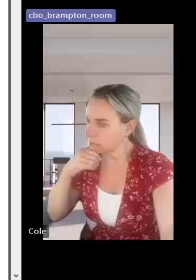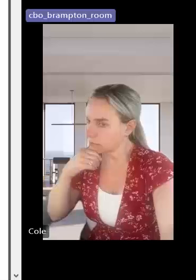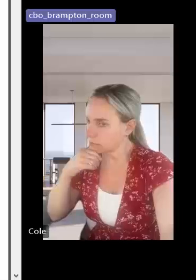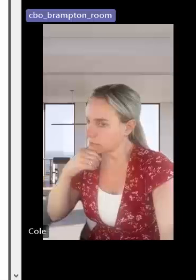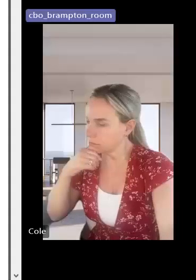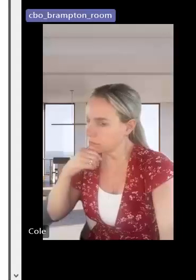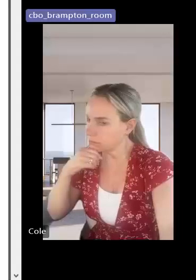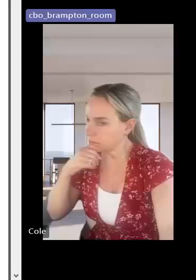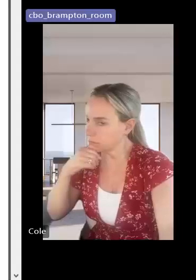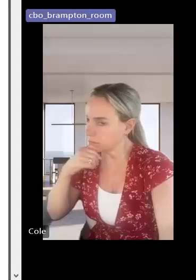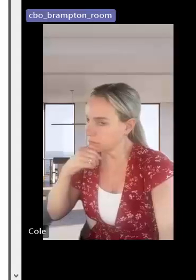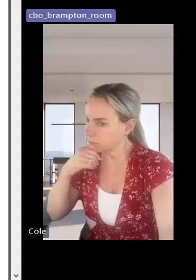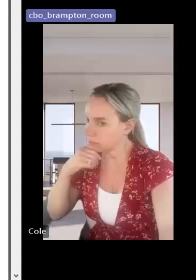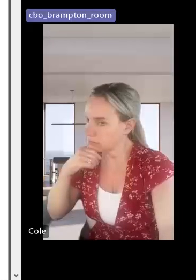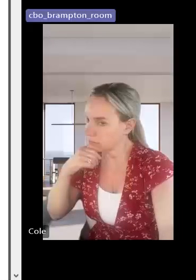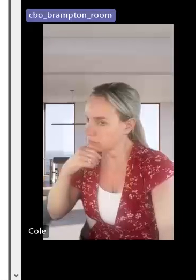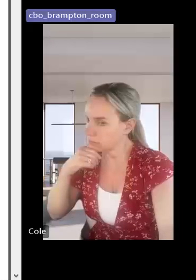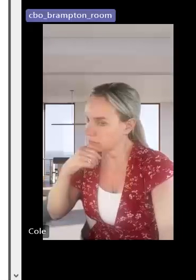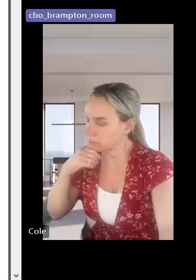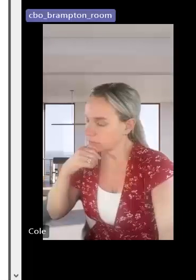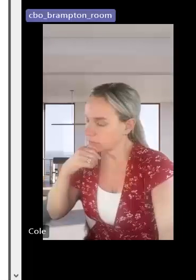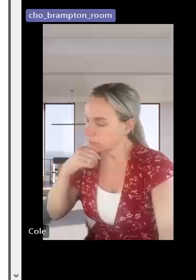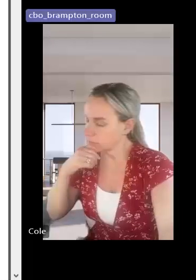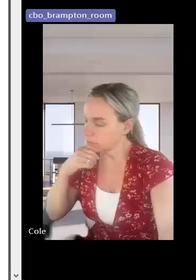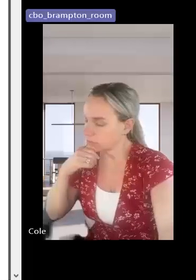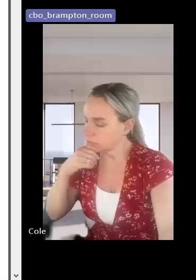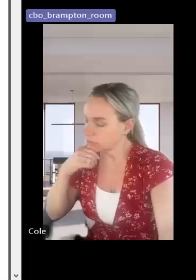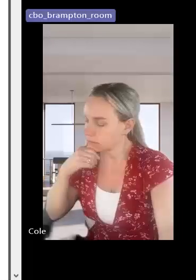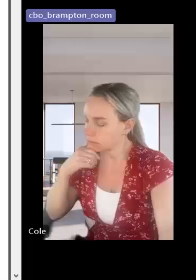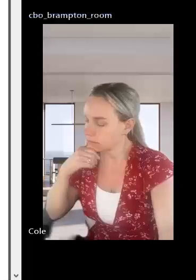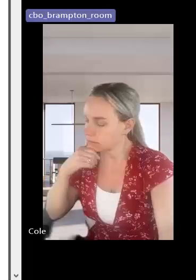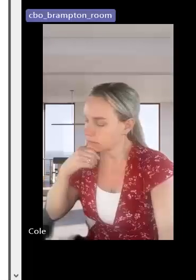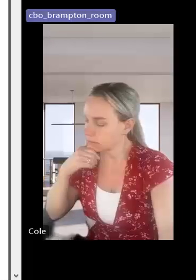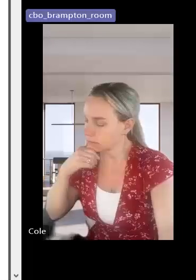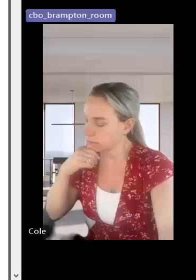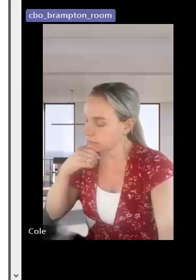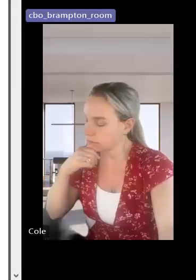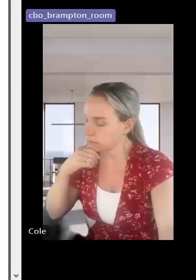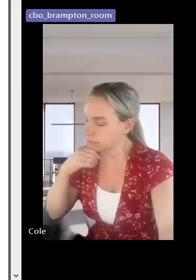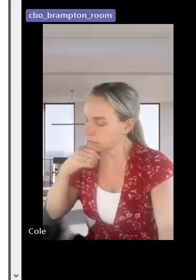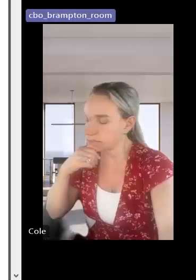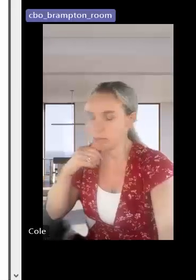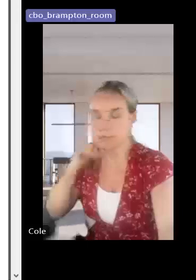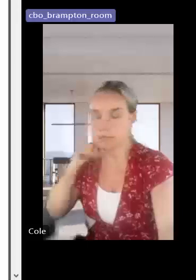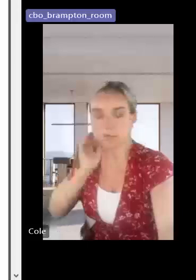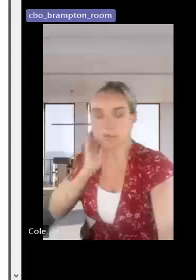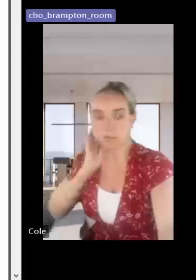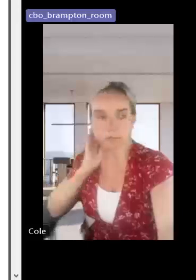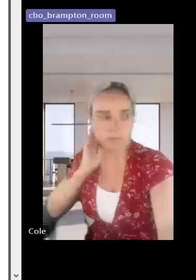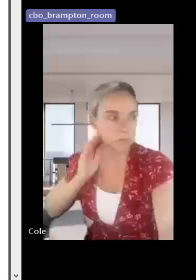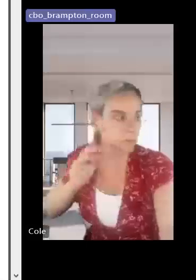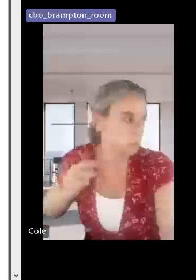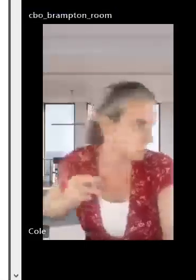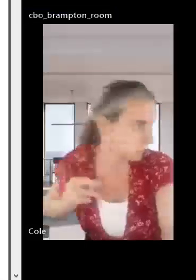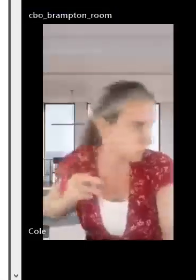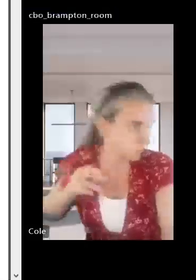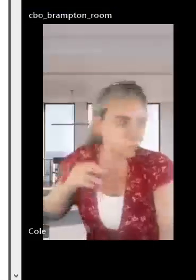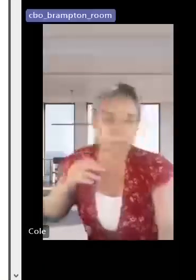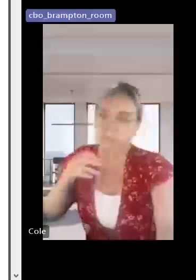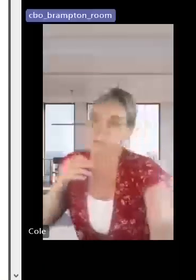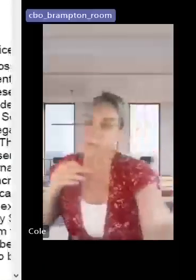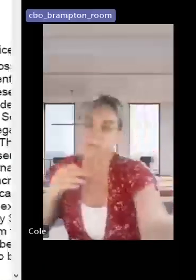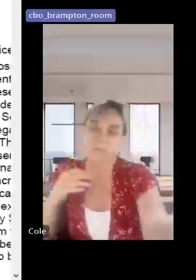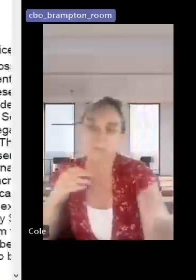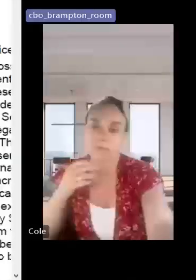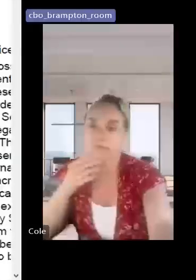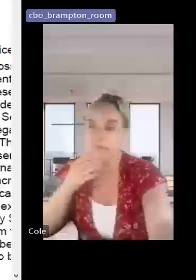request to increase in the budget for the external legal services.